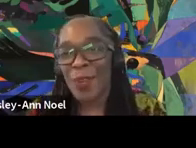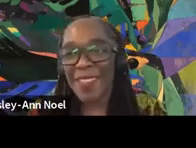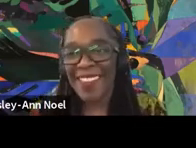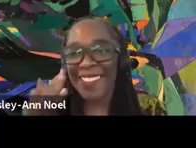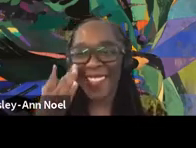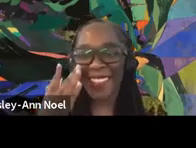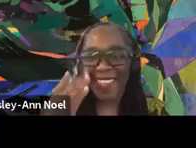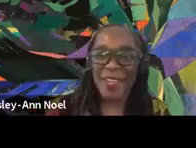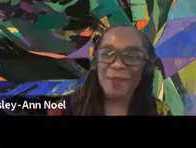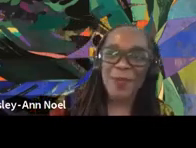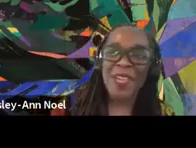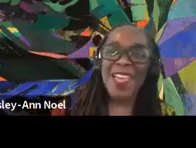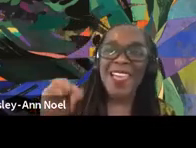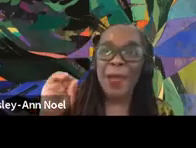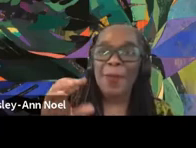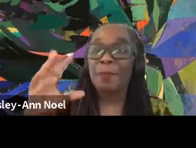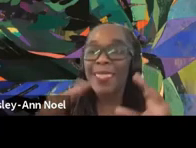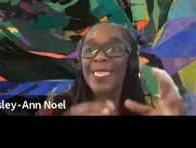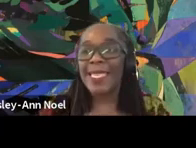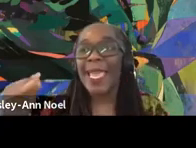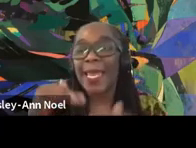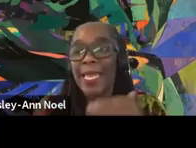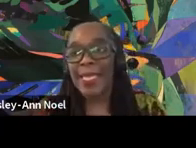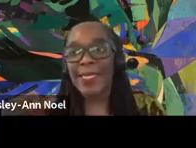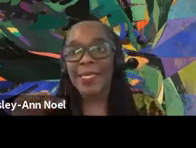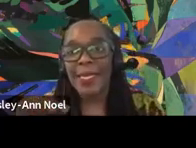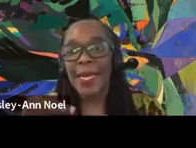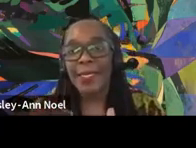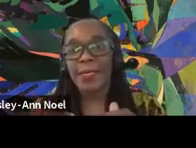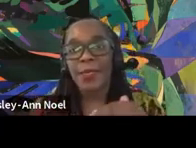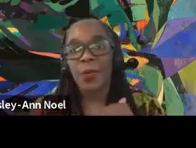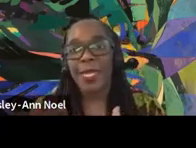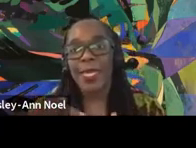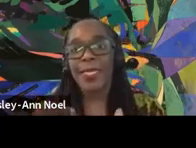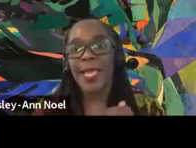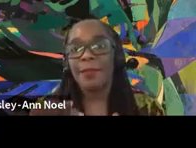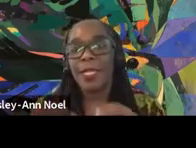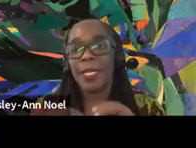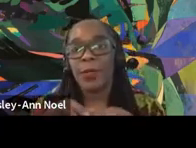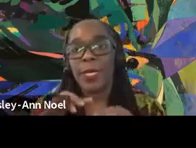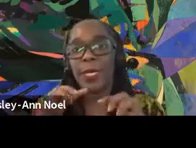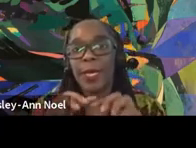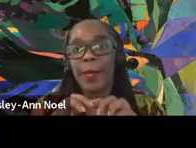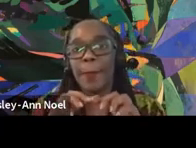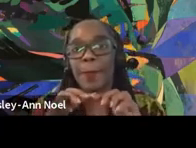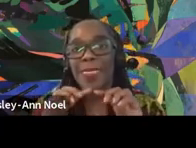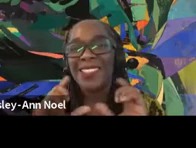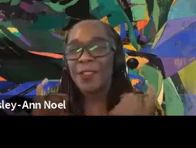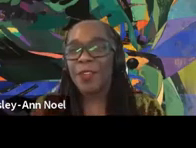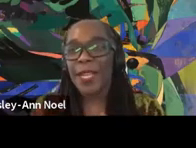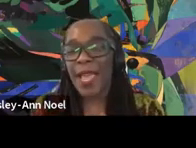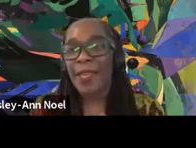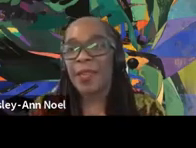never saw me at Design Thinking Gumbo, but this again is us working in this kind of decolonial,